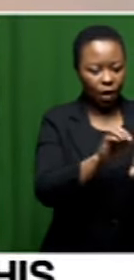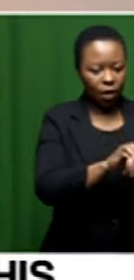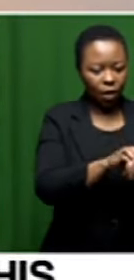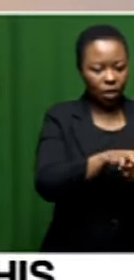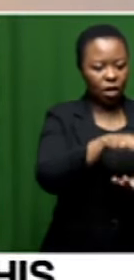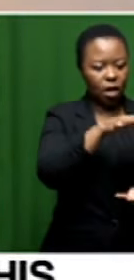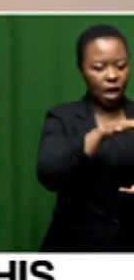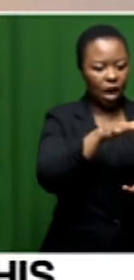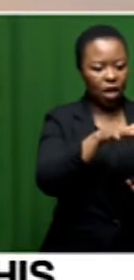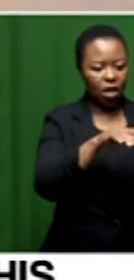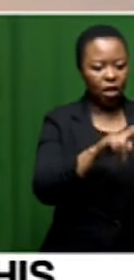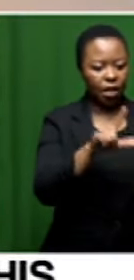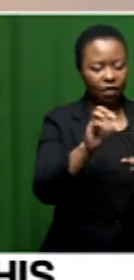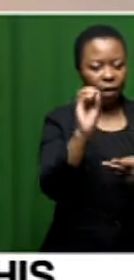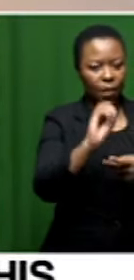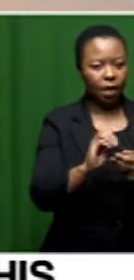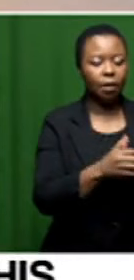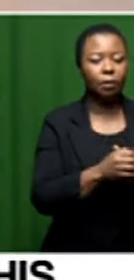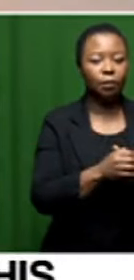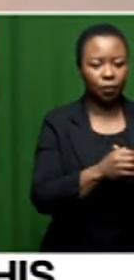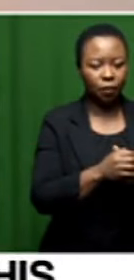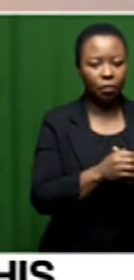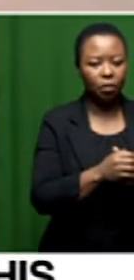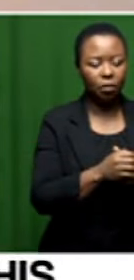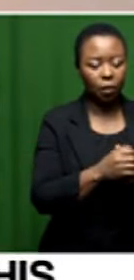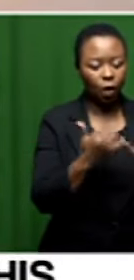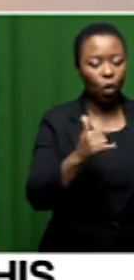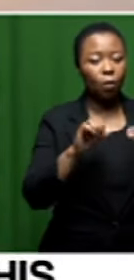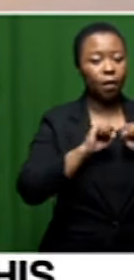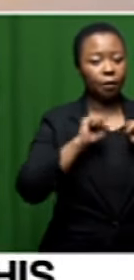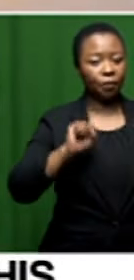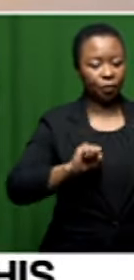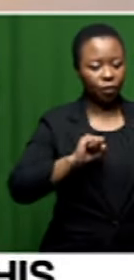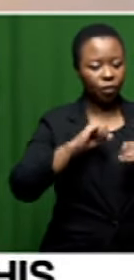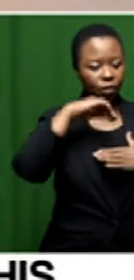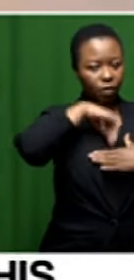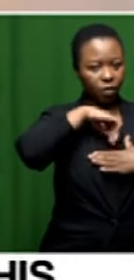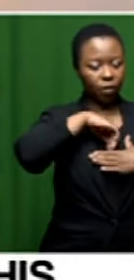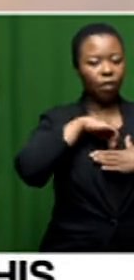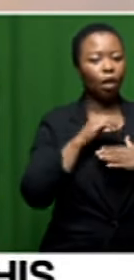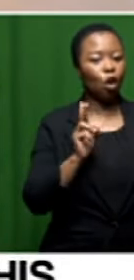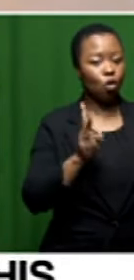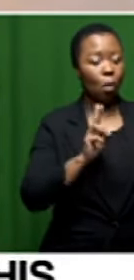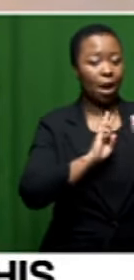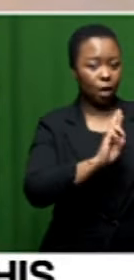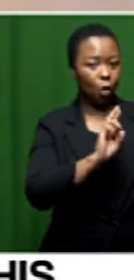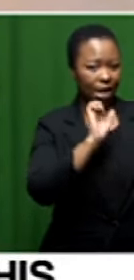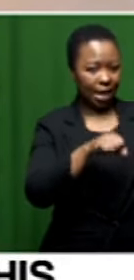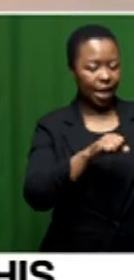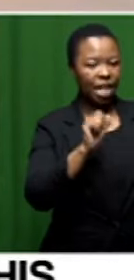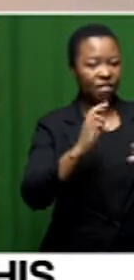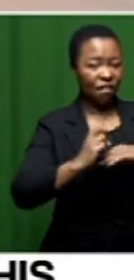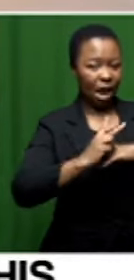You see, what happens is that our immune systems has got a normal response when it is invaded